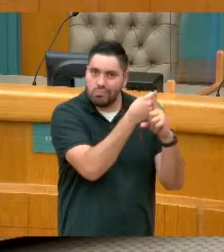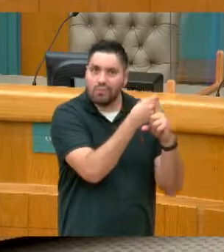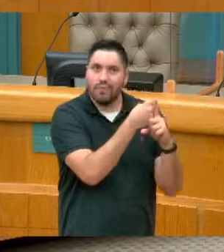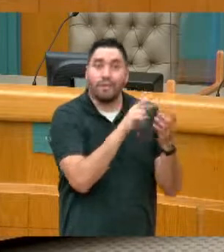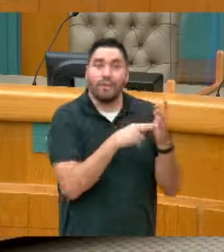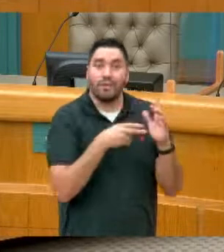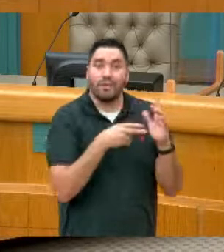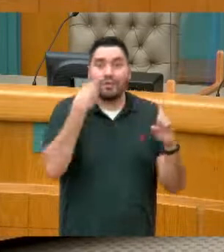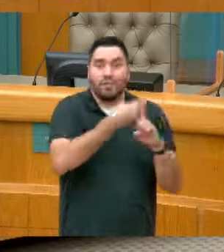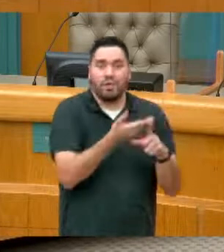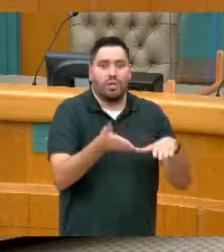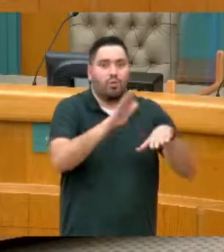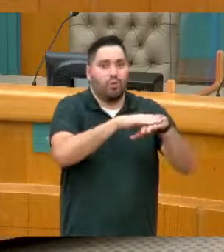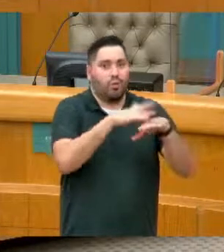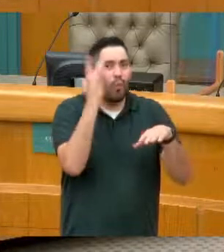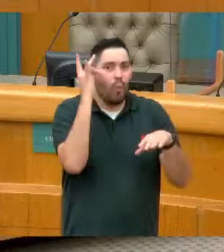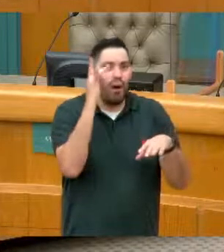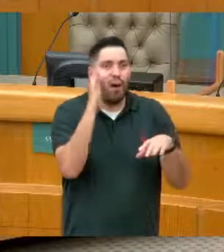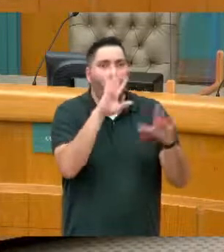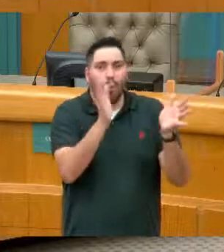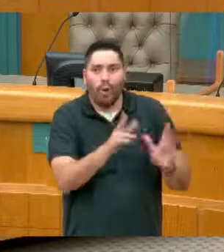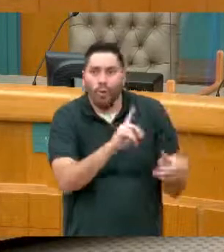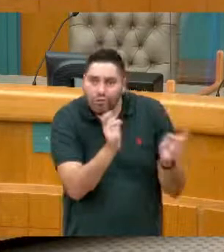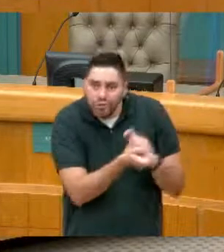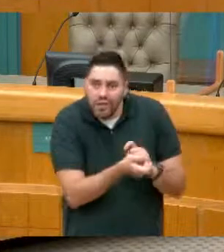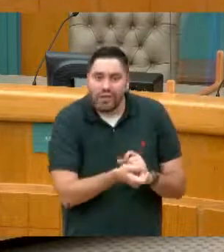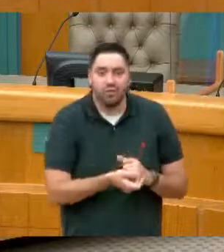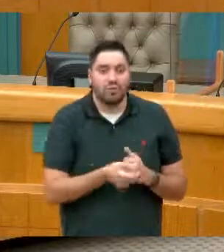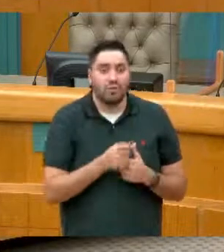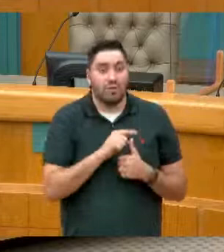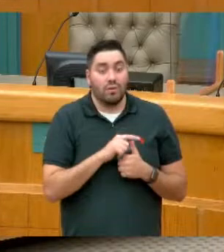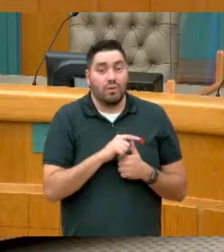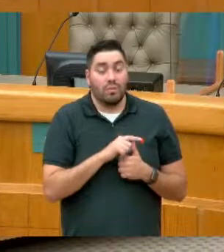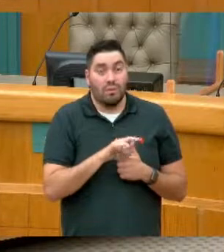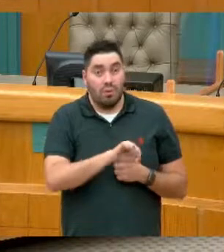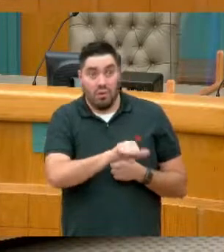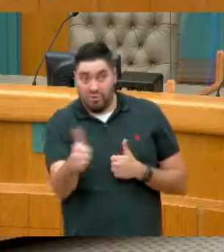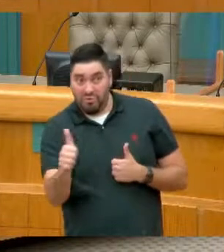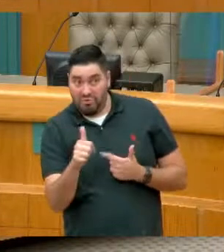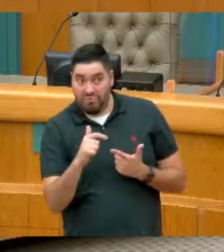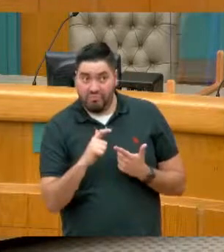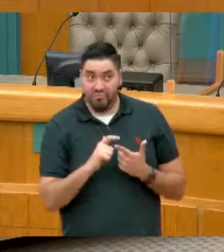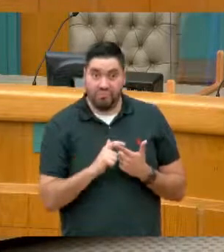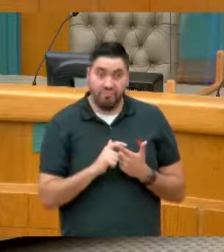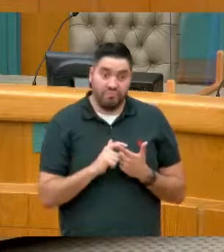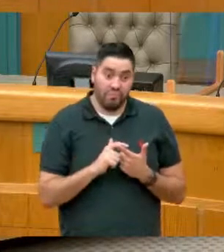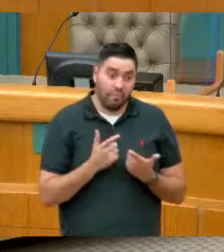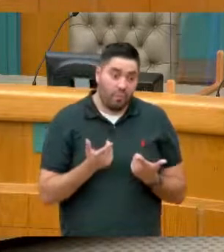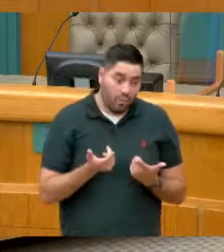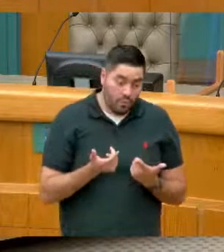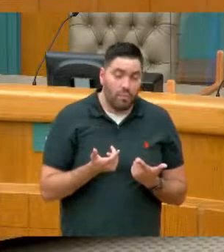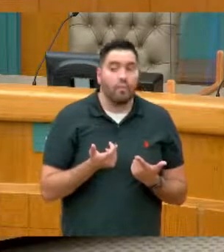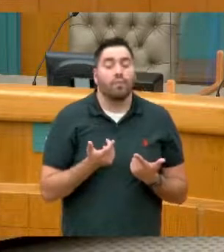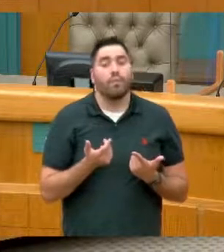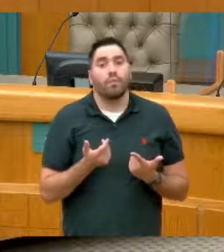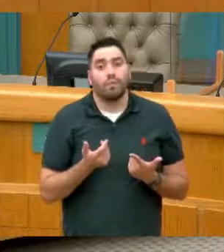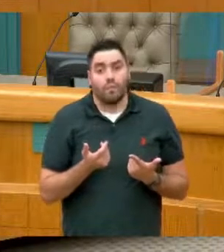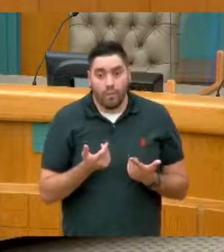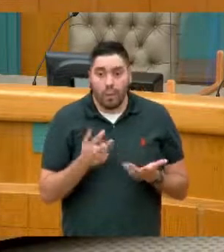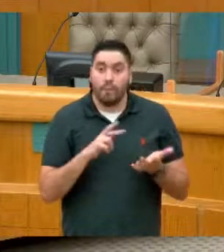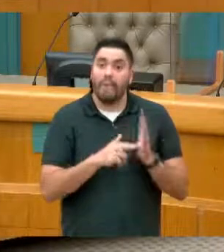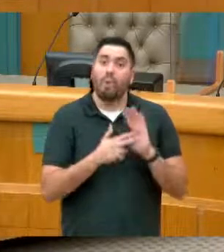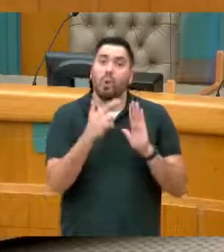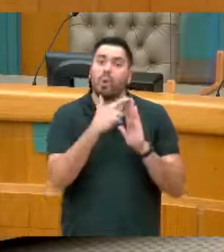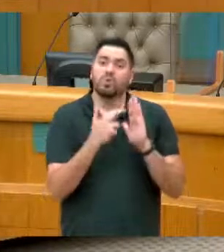Center. And it's the most northern part of Texas. It's going to be the coolest part. It's probably, it's come